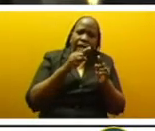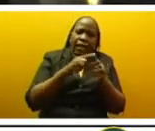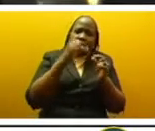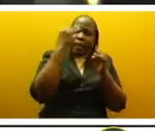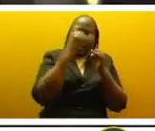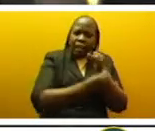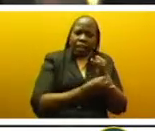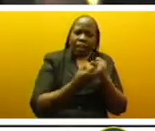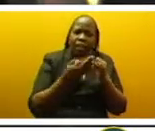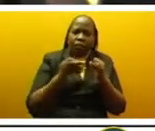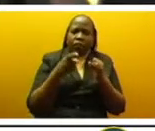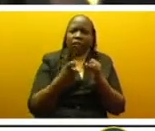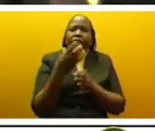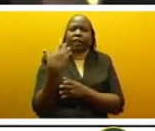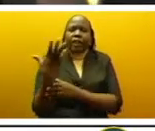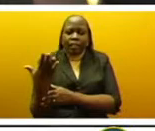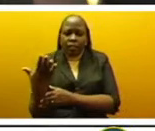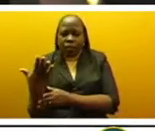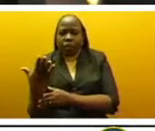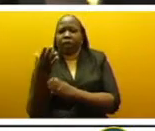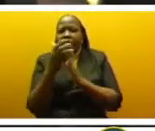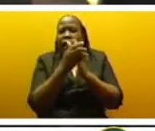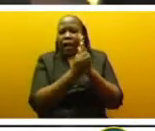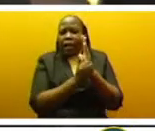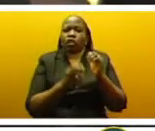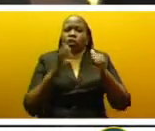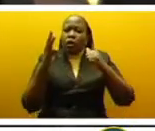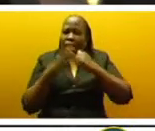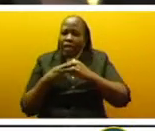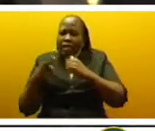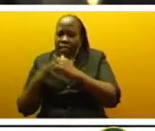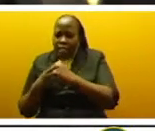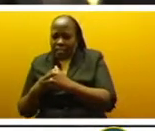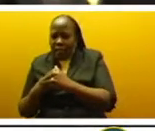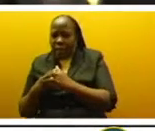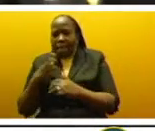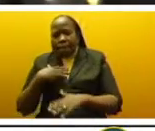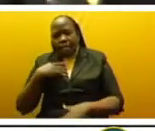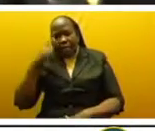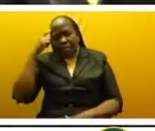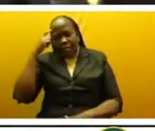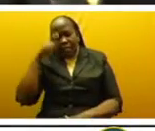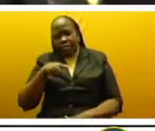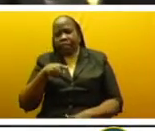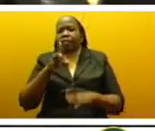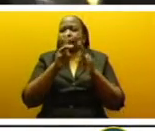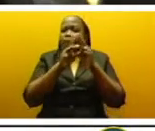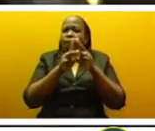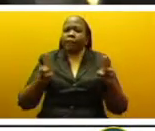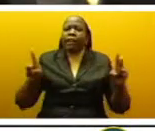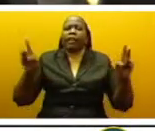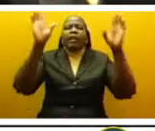Article 88, and I think this is important,